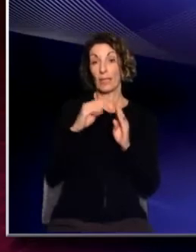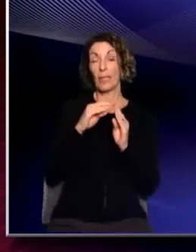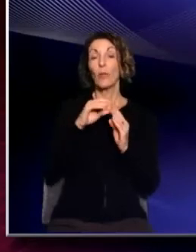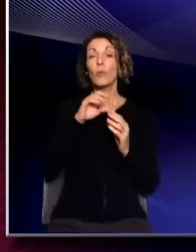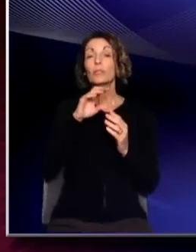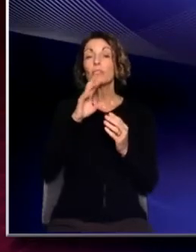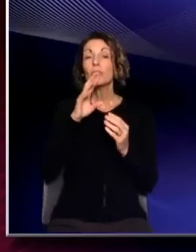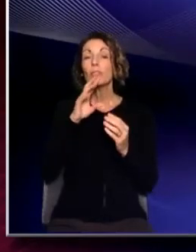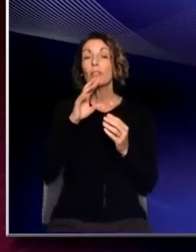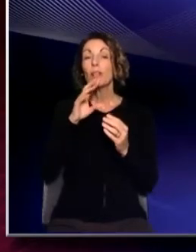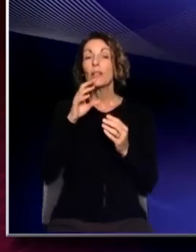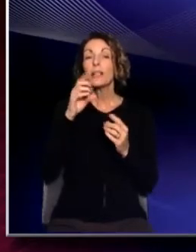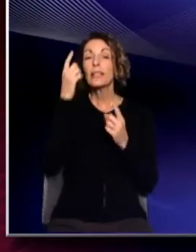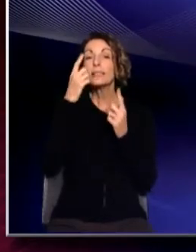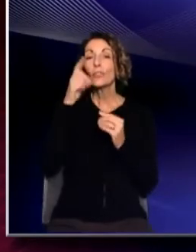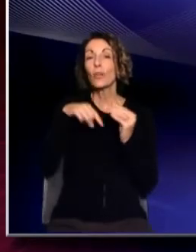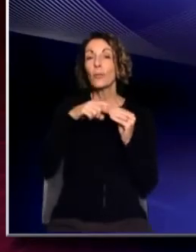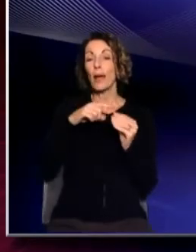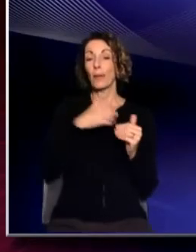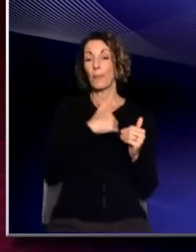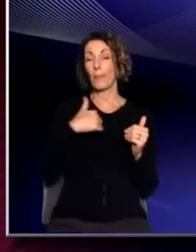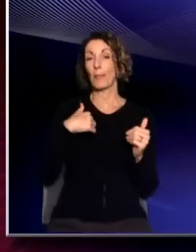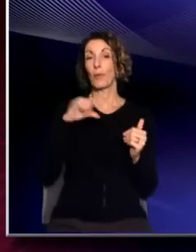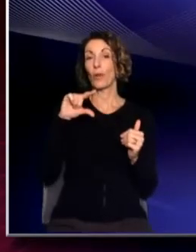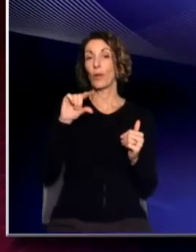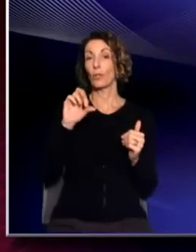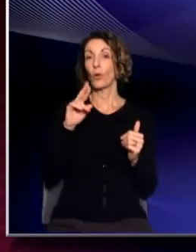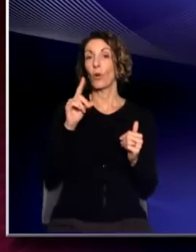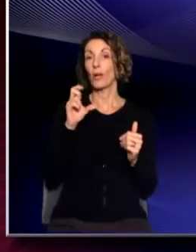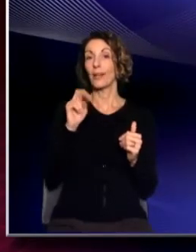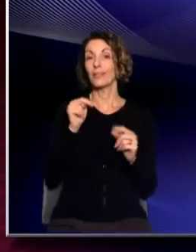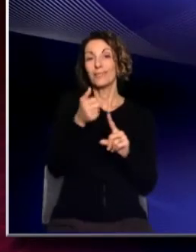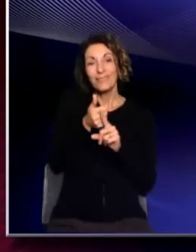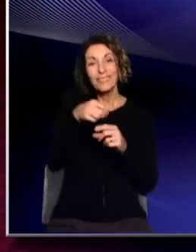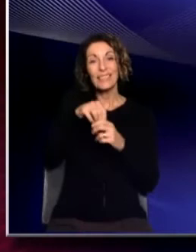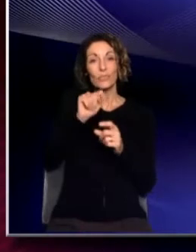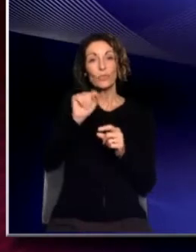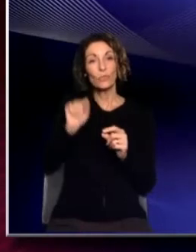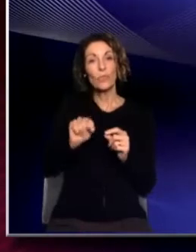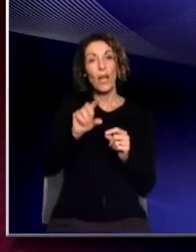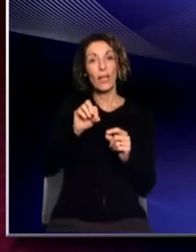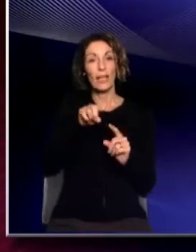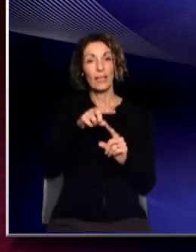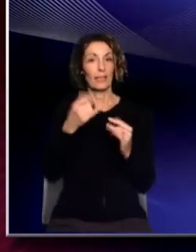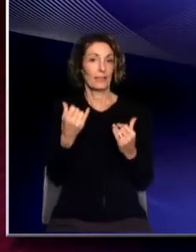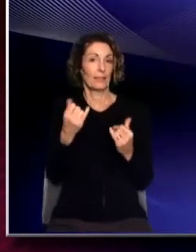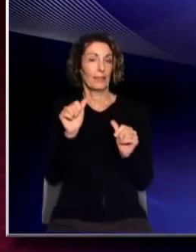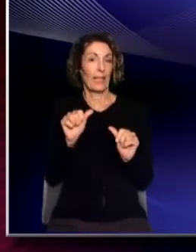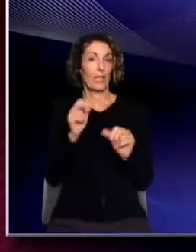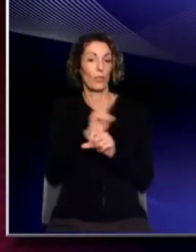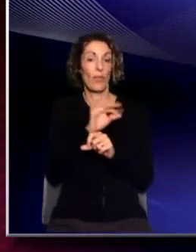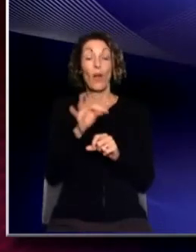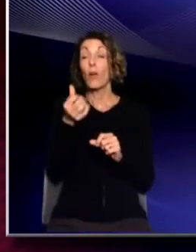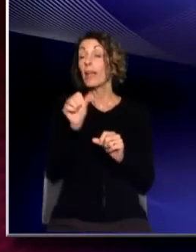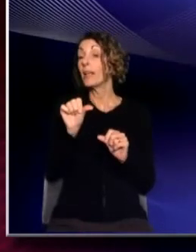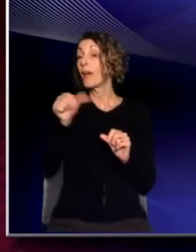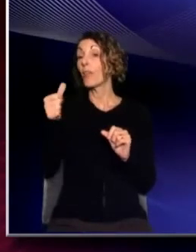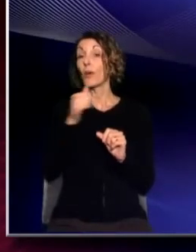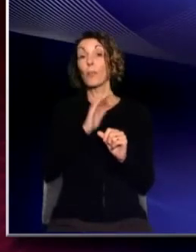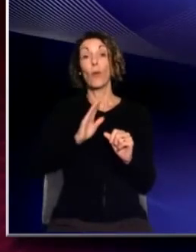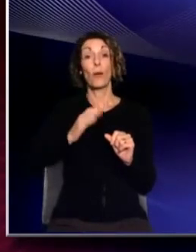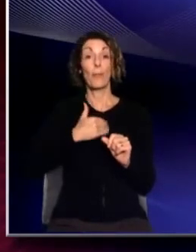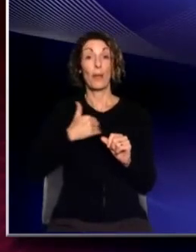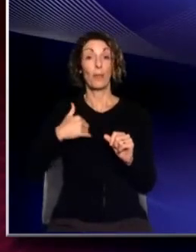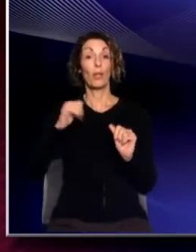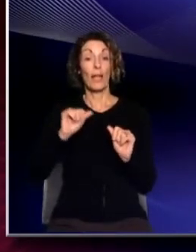Gordon, who certainly he's based out of Tucson. He currently uses, or any other board member for that matter, it'd be a higher